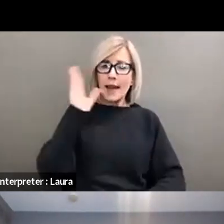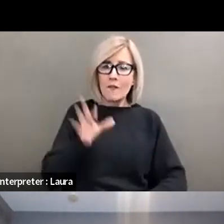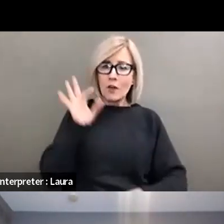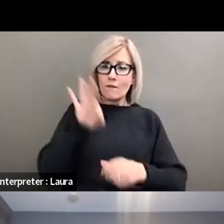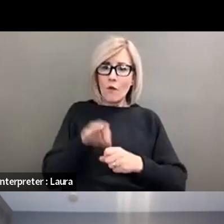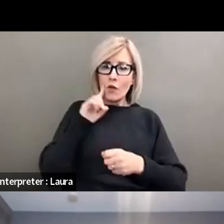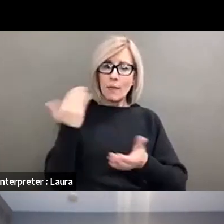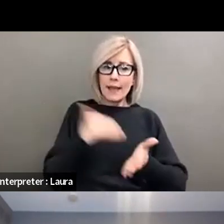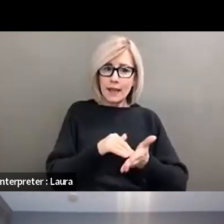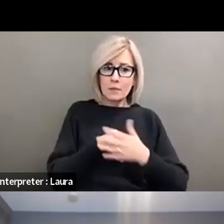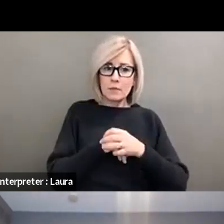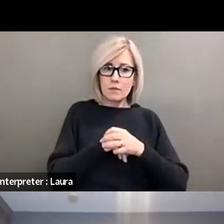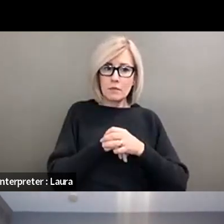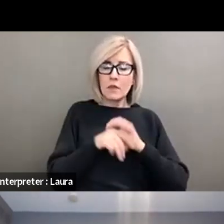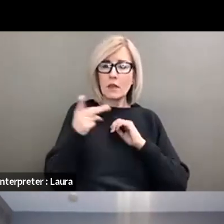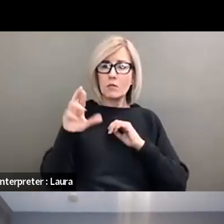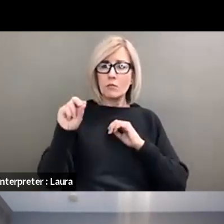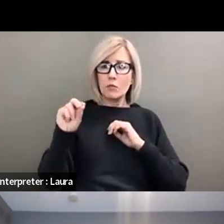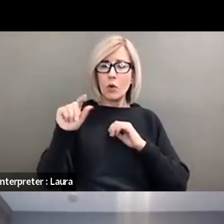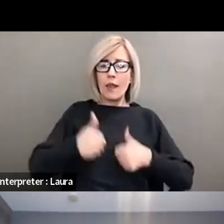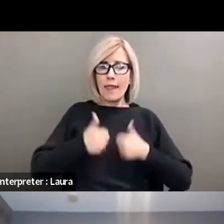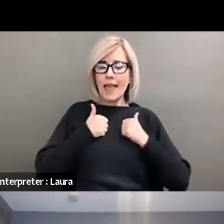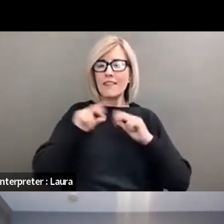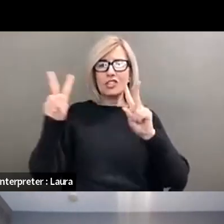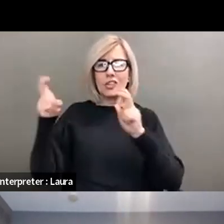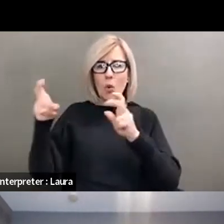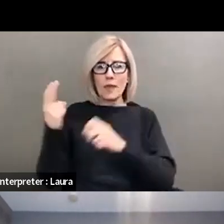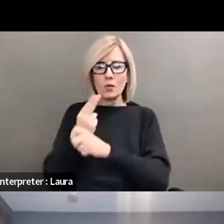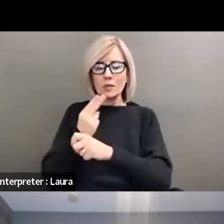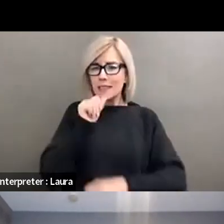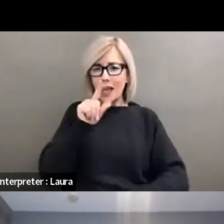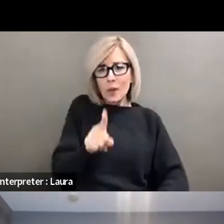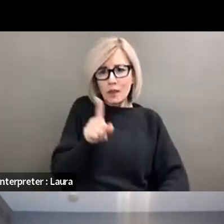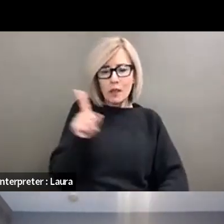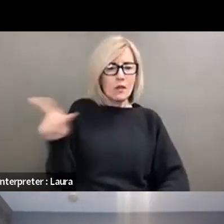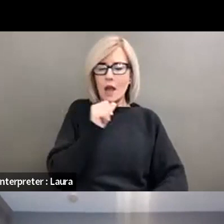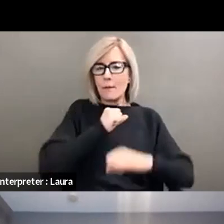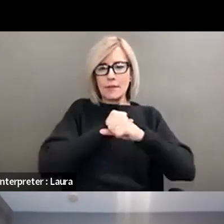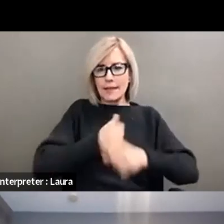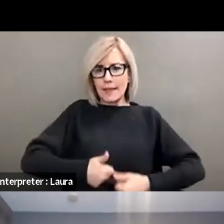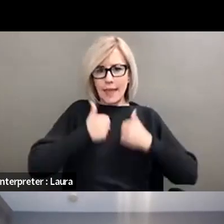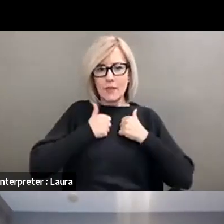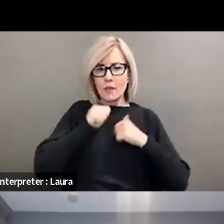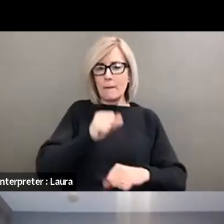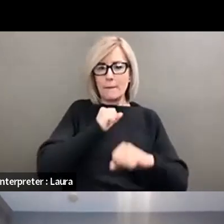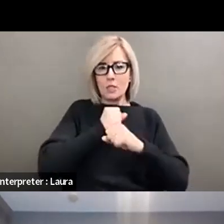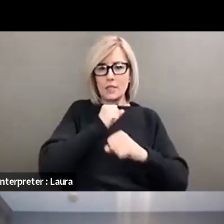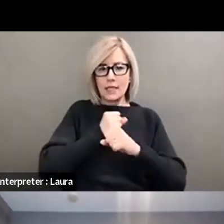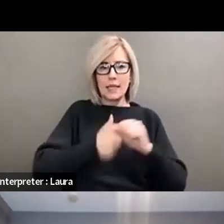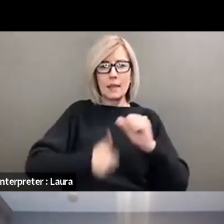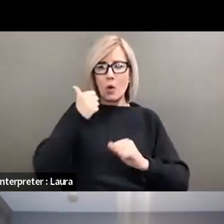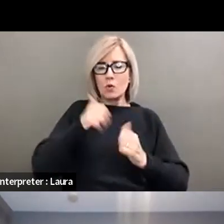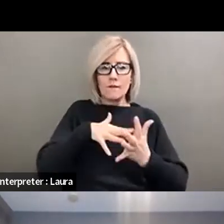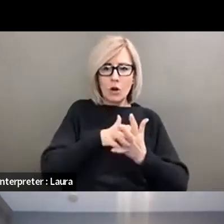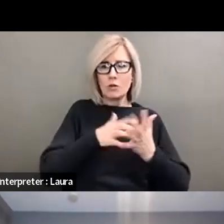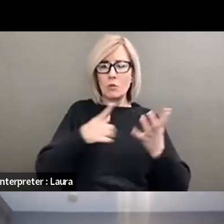again. Here's why. Pro-life is just a slogan they use. It's not real. They're not protecting life. They're certainly not protecting the most vulnerable